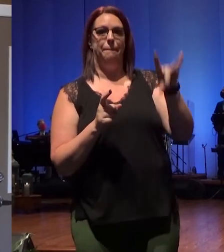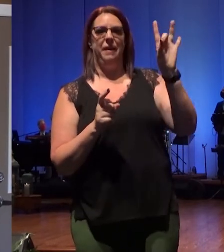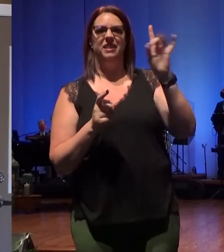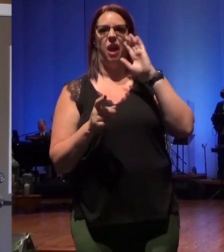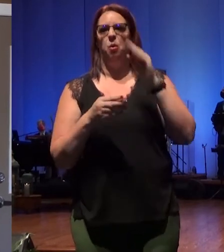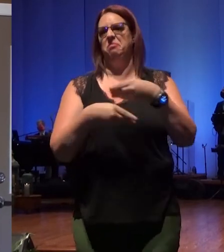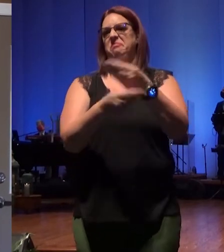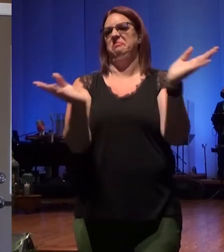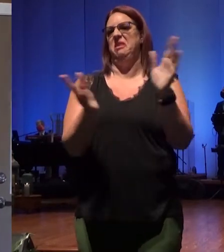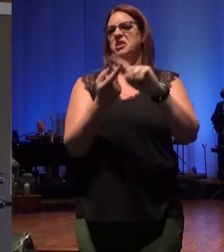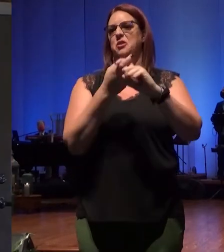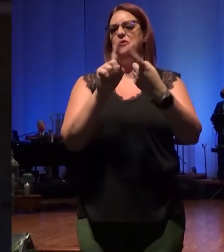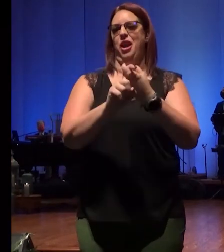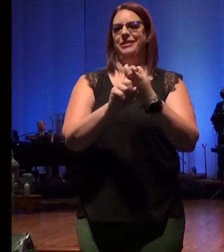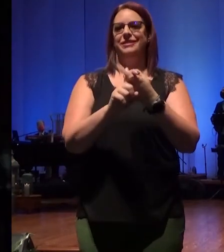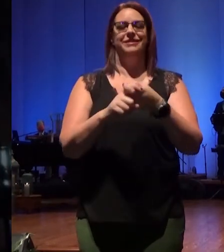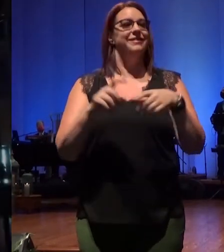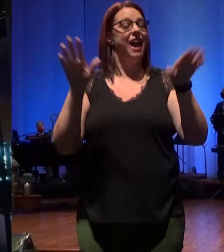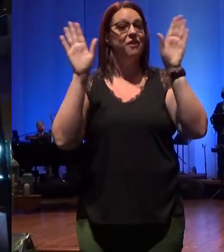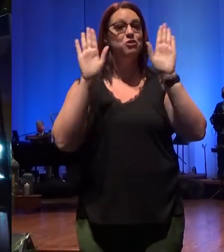soon. Have a great week.